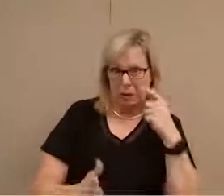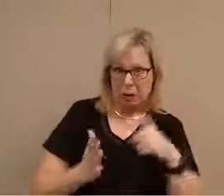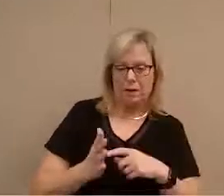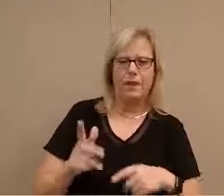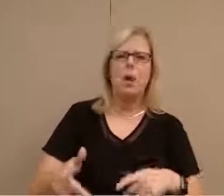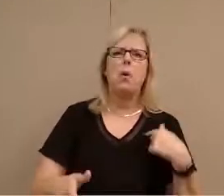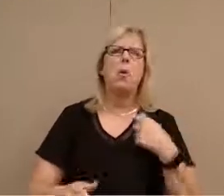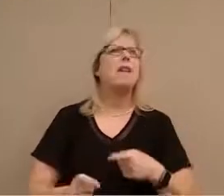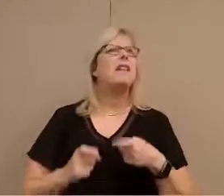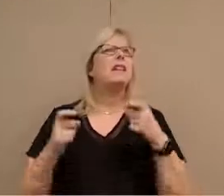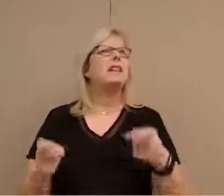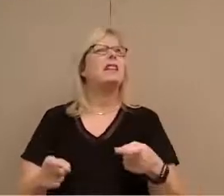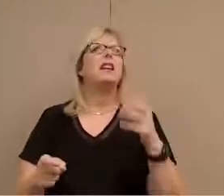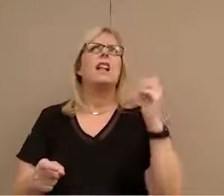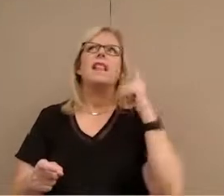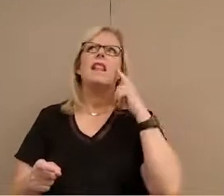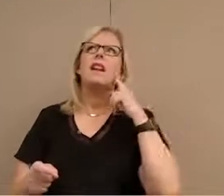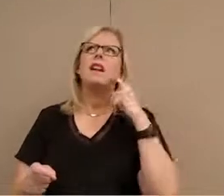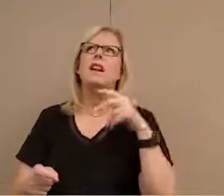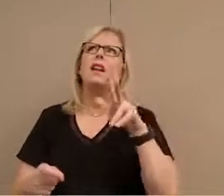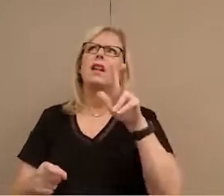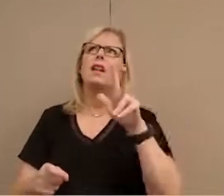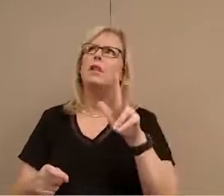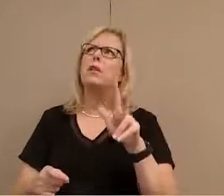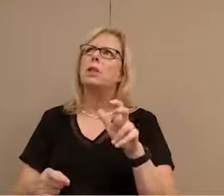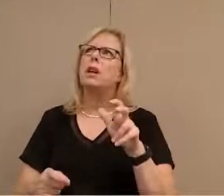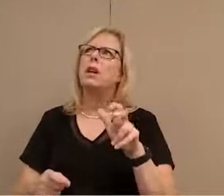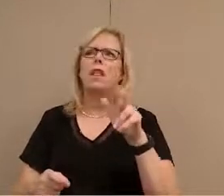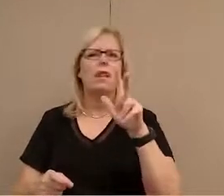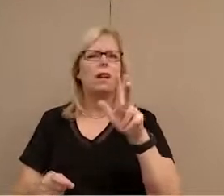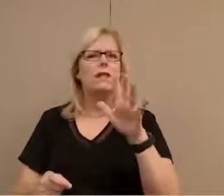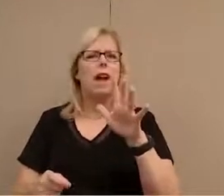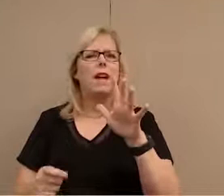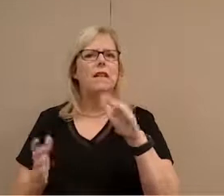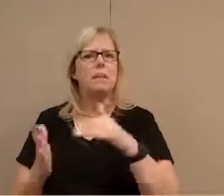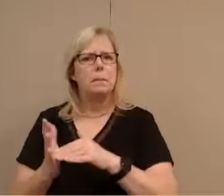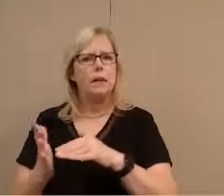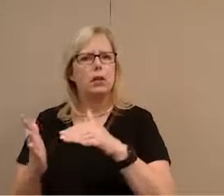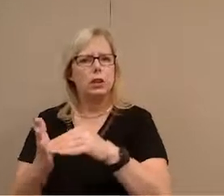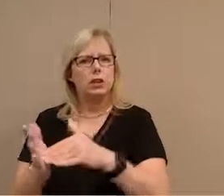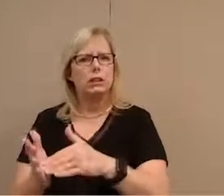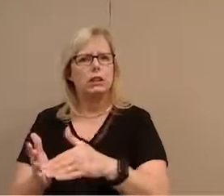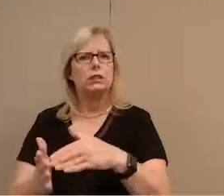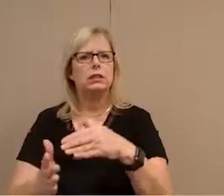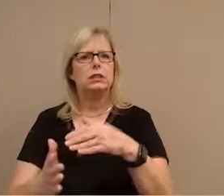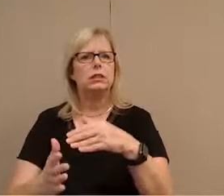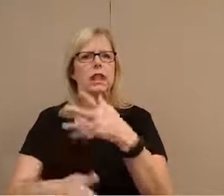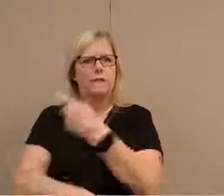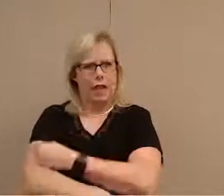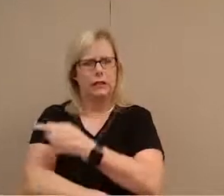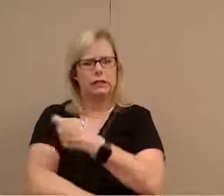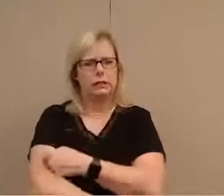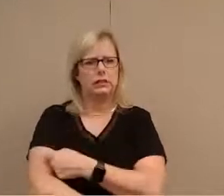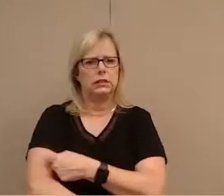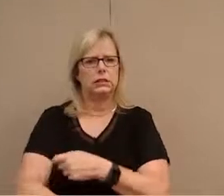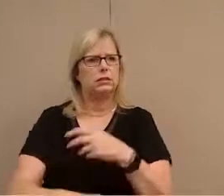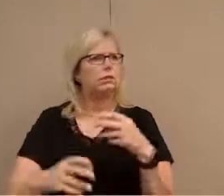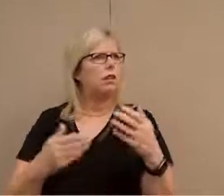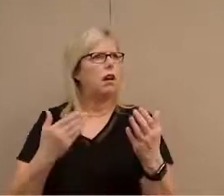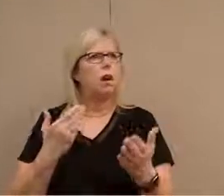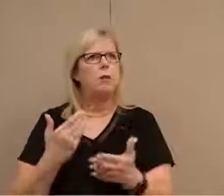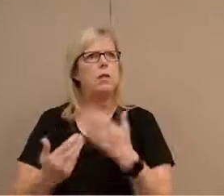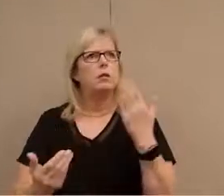have given, I think, in the United States close to 335 million doses. And it's been